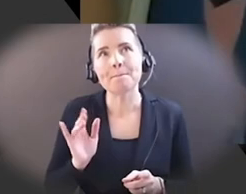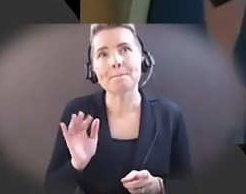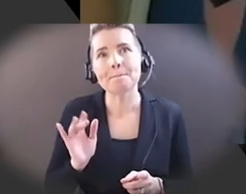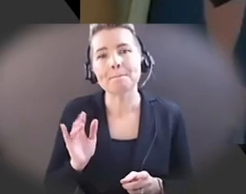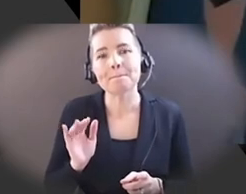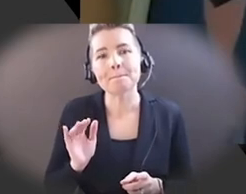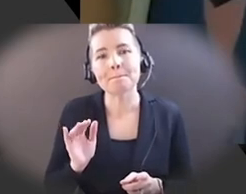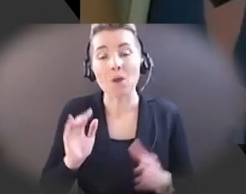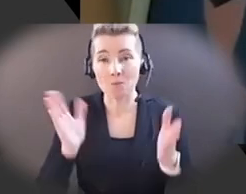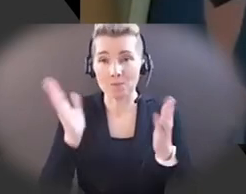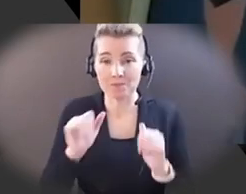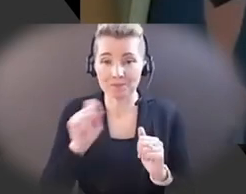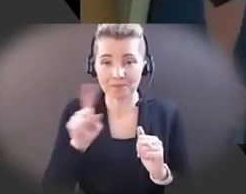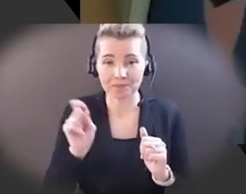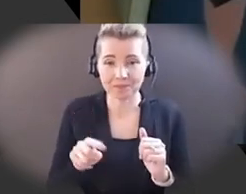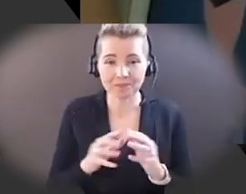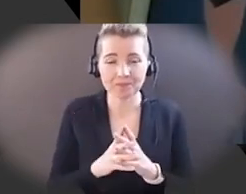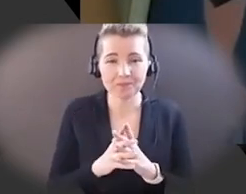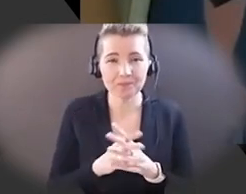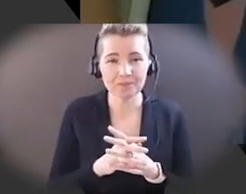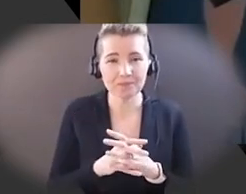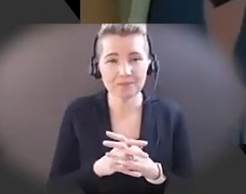If we're ready to move on to the next question,